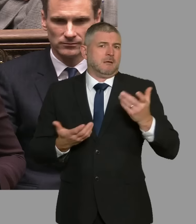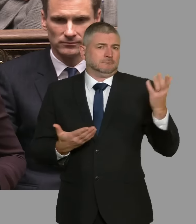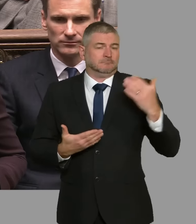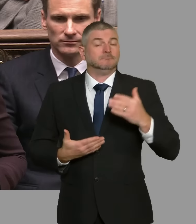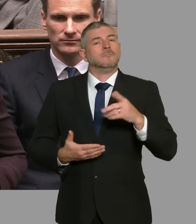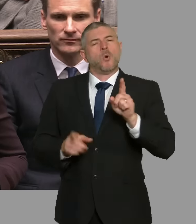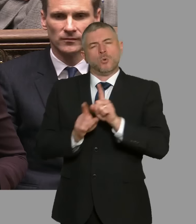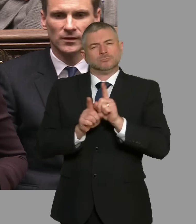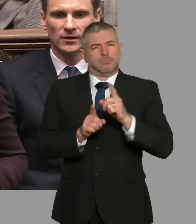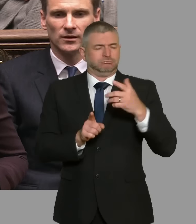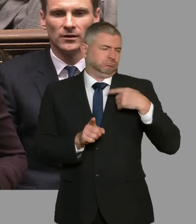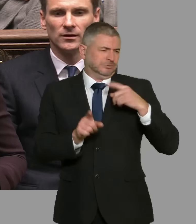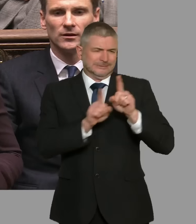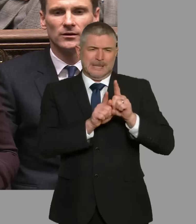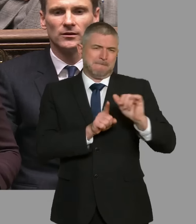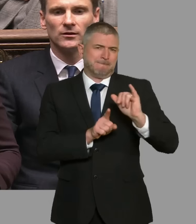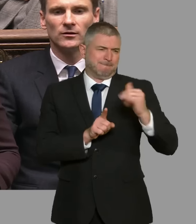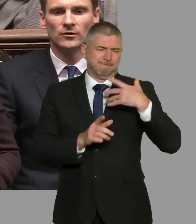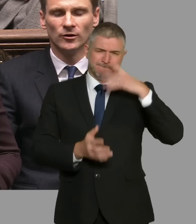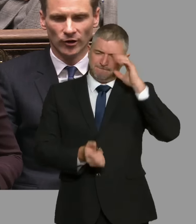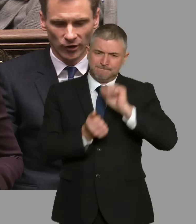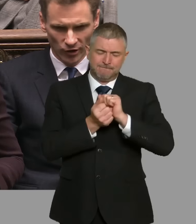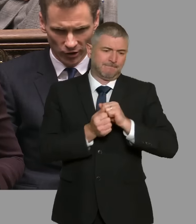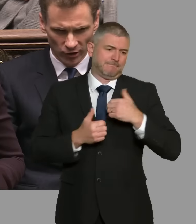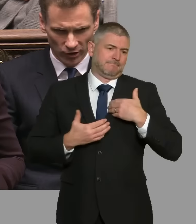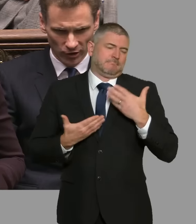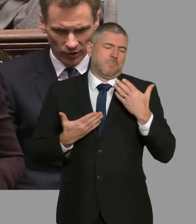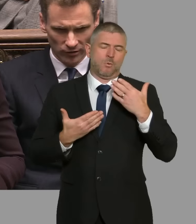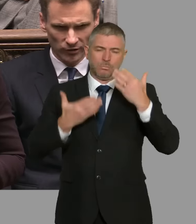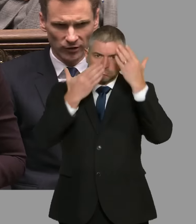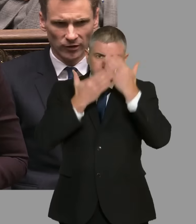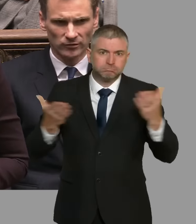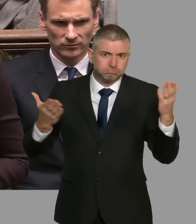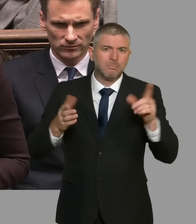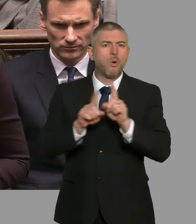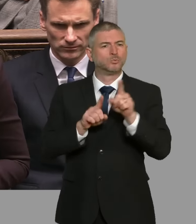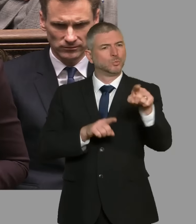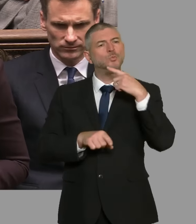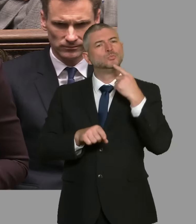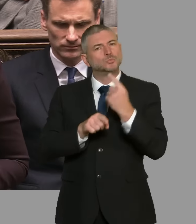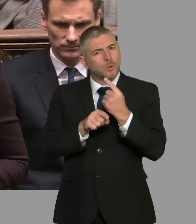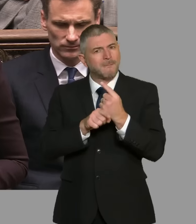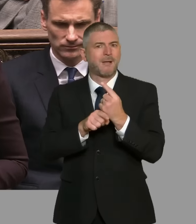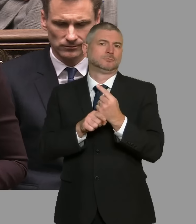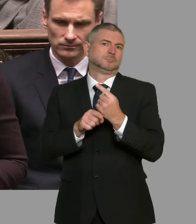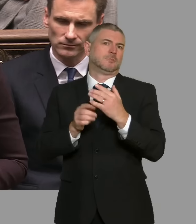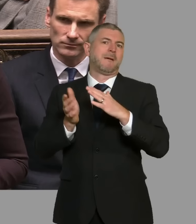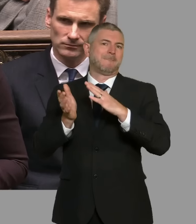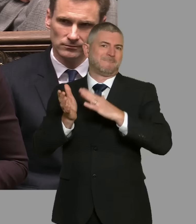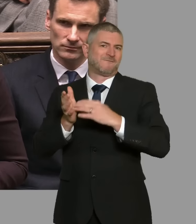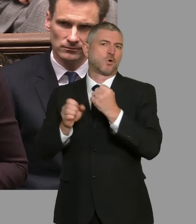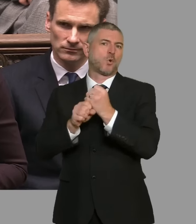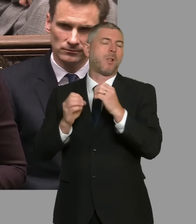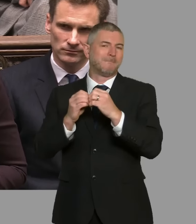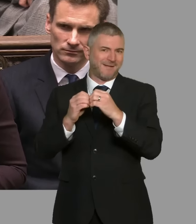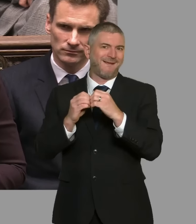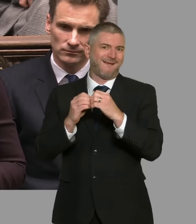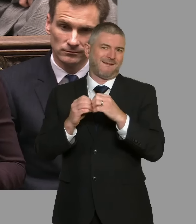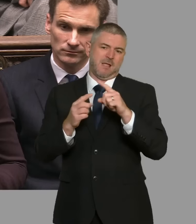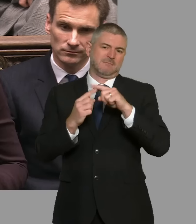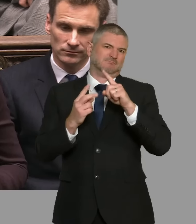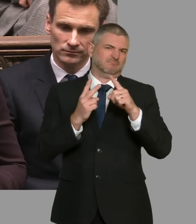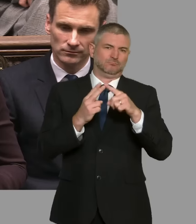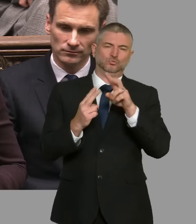on Manfred Goldberg and Mervyn Kirsch, who is in the gallery today. Mr. Speaker, this morning on the